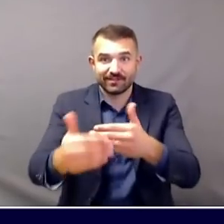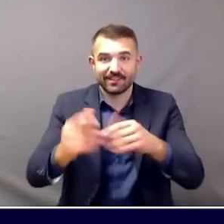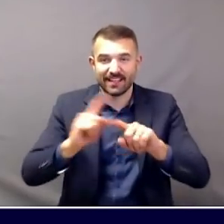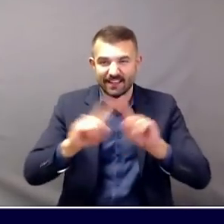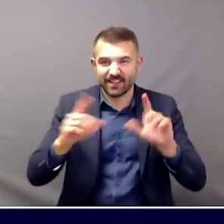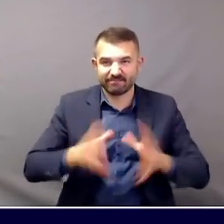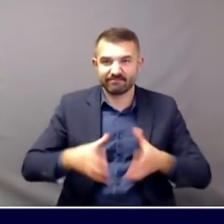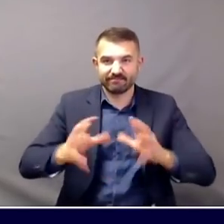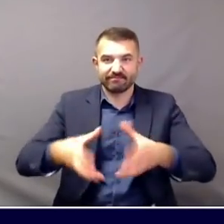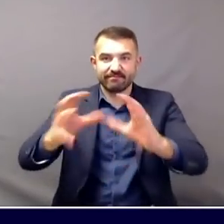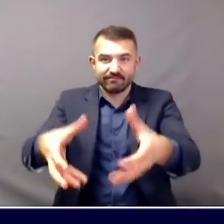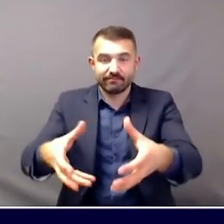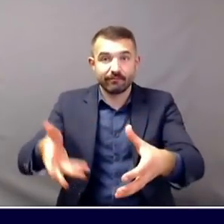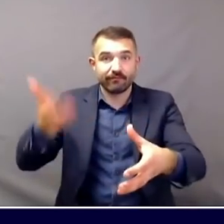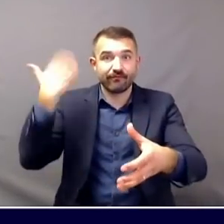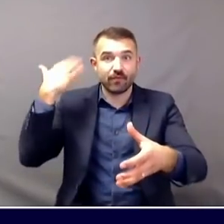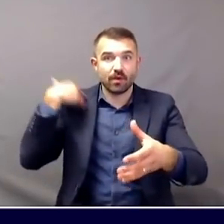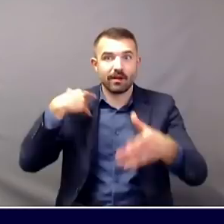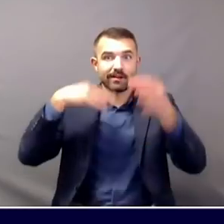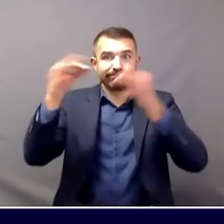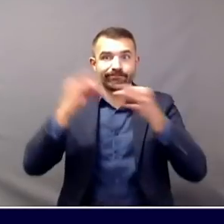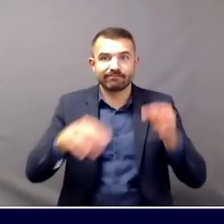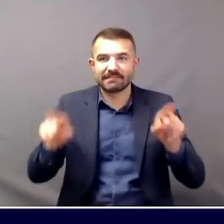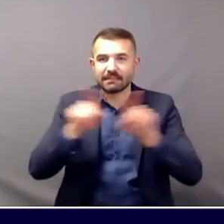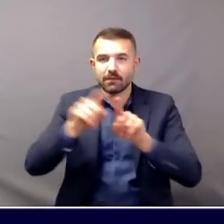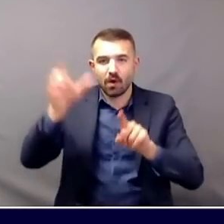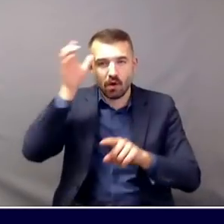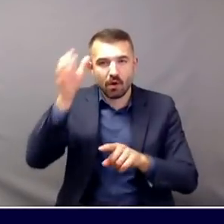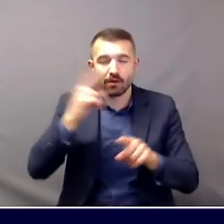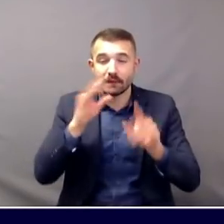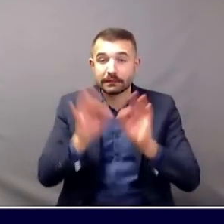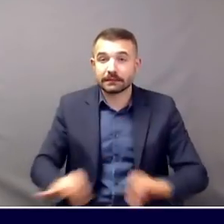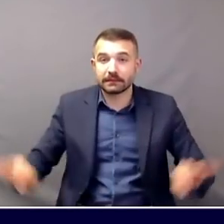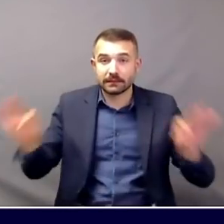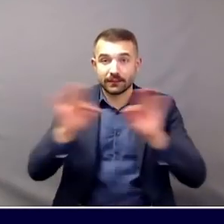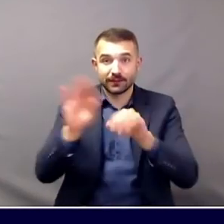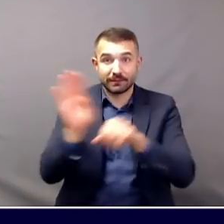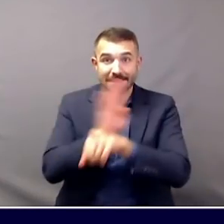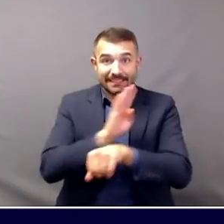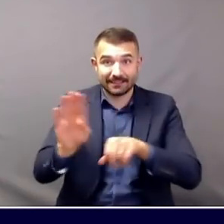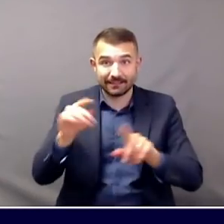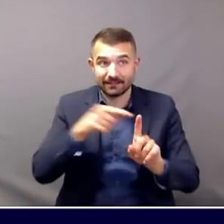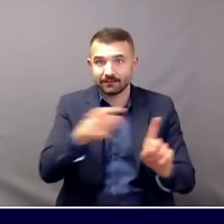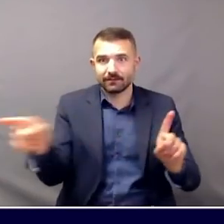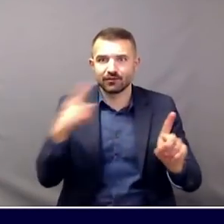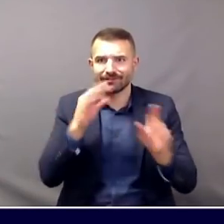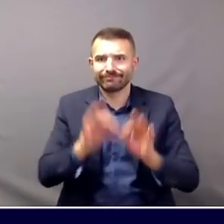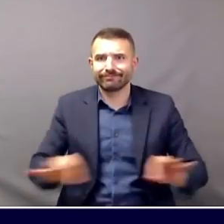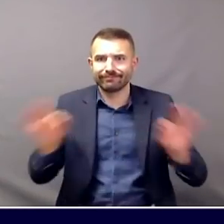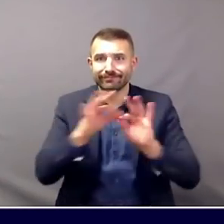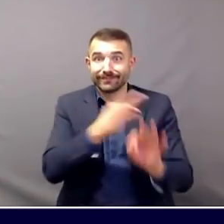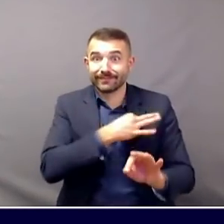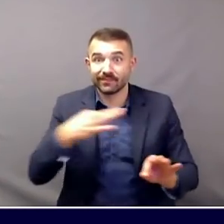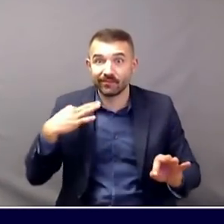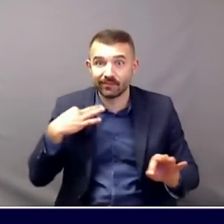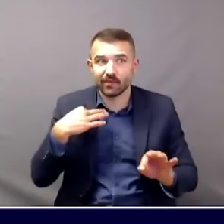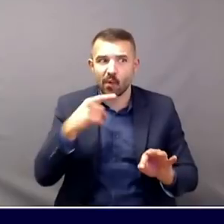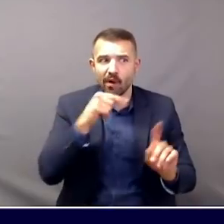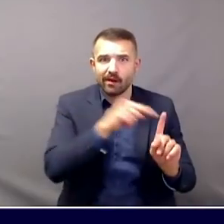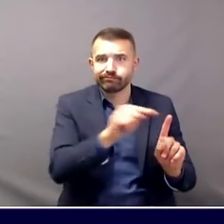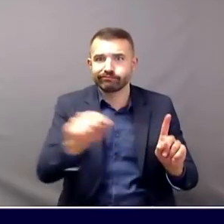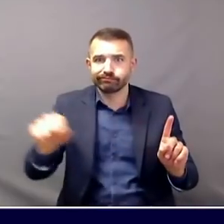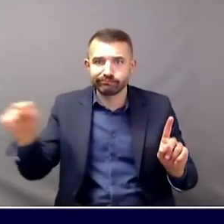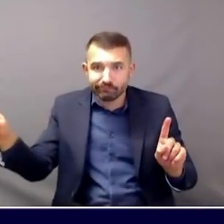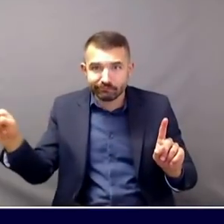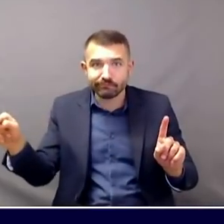about critical industries, essential industries, things of that nature. Generally speaking, we utilize a list that the